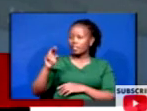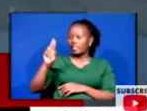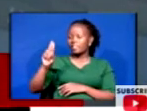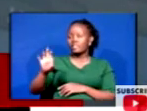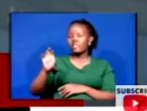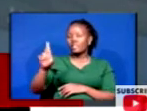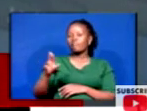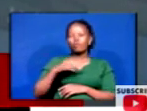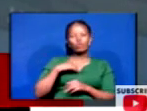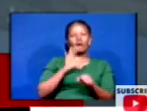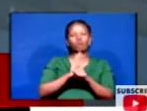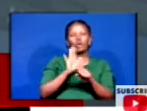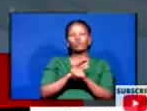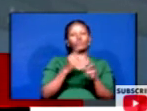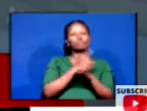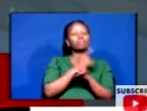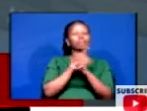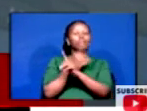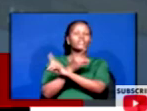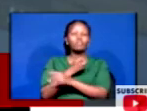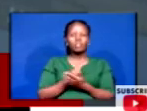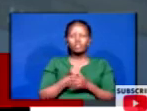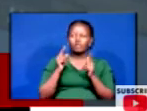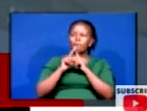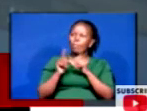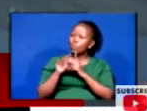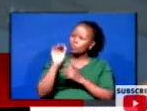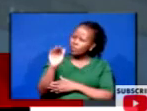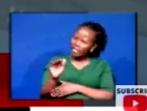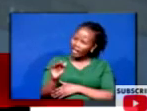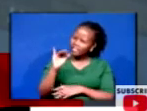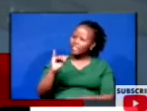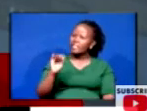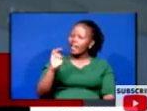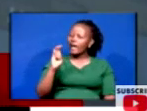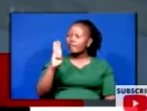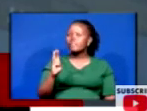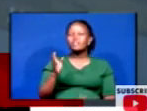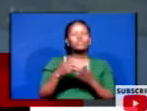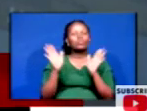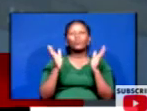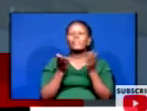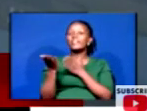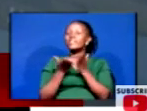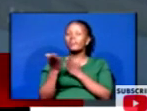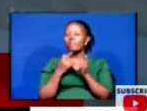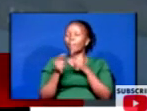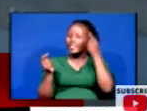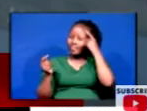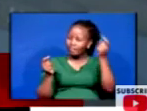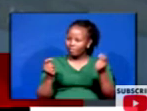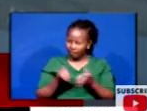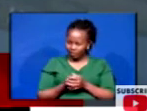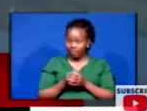lot of disparity. And they asked IBC at that time to open the server. Yeah. IBC didn't. So there was only